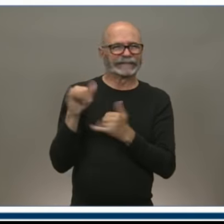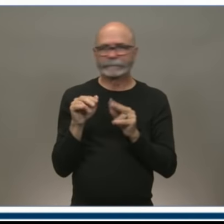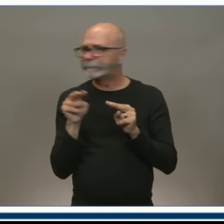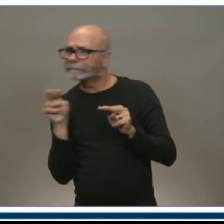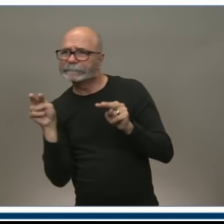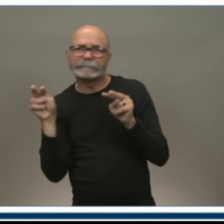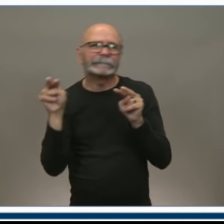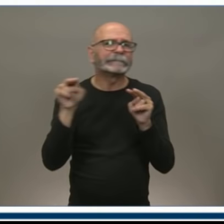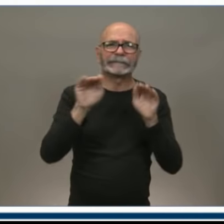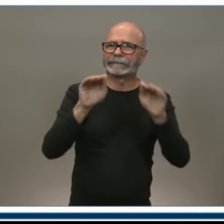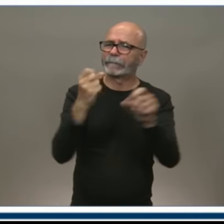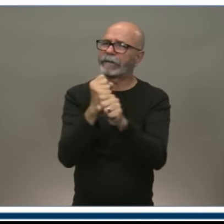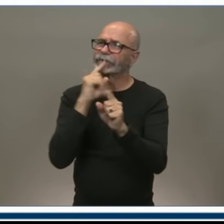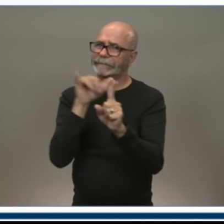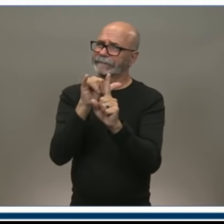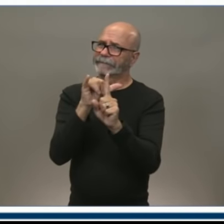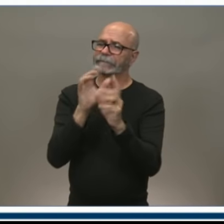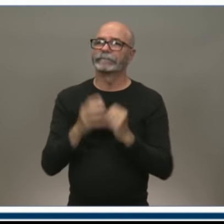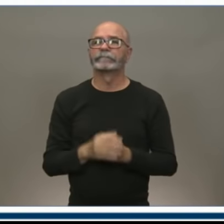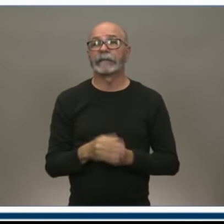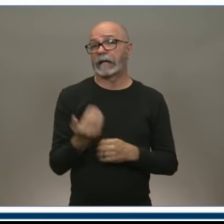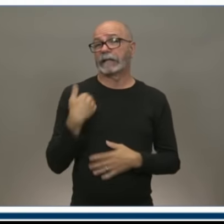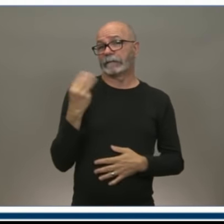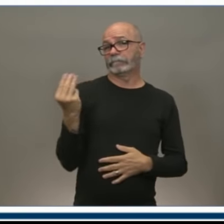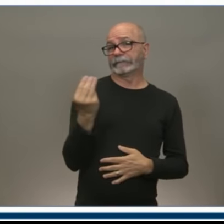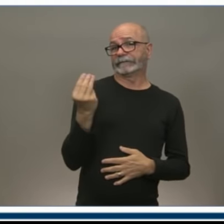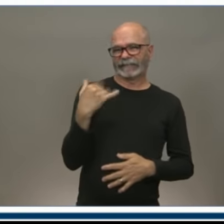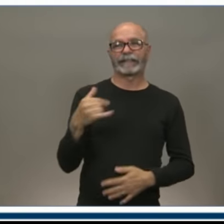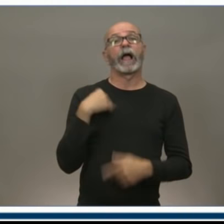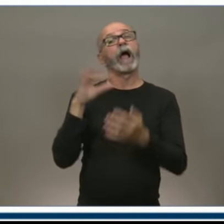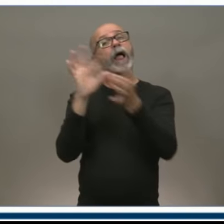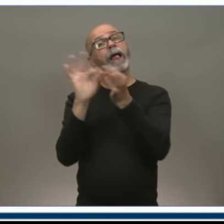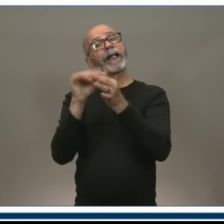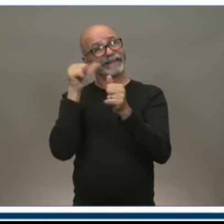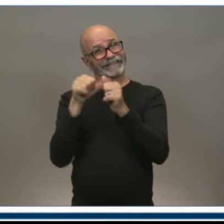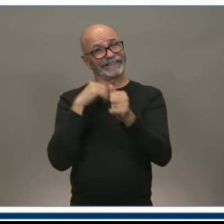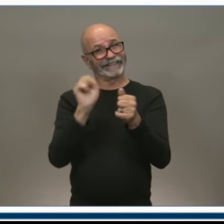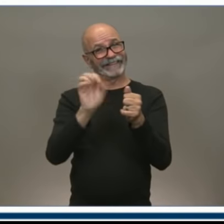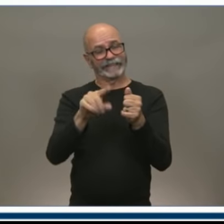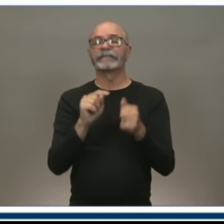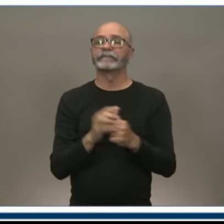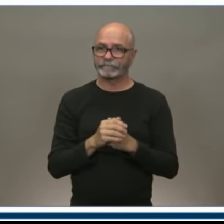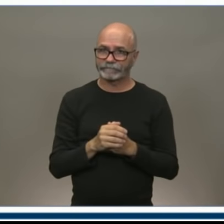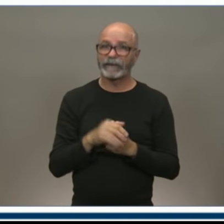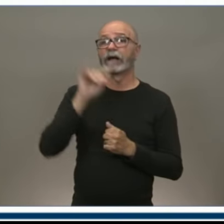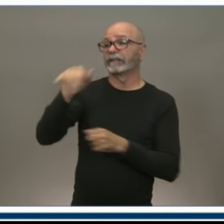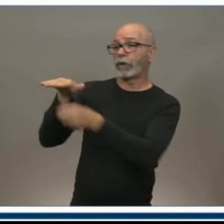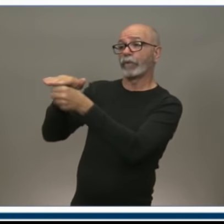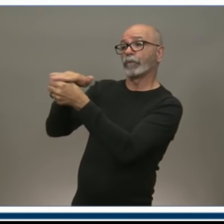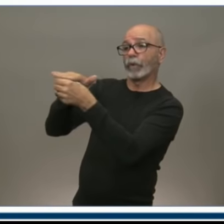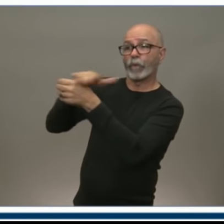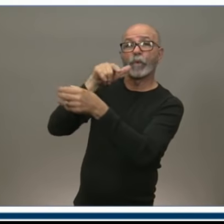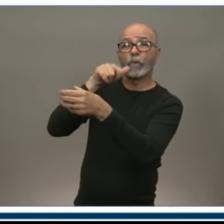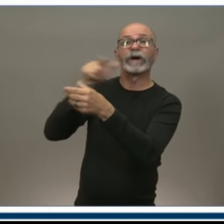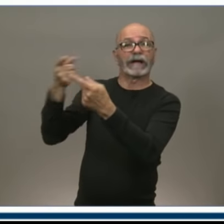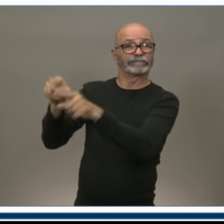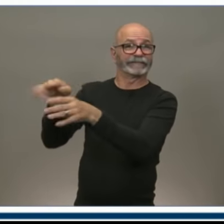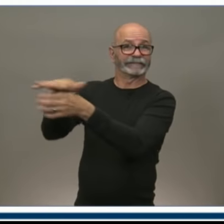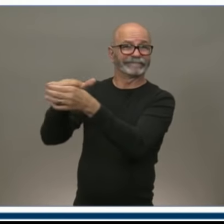the Nova Scotia Health Authority was putting plans in place to help people in that part of Halifax to access